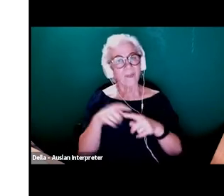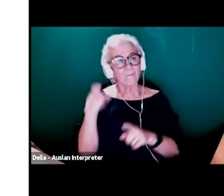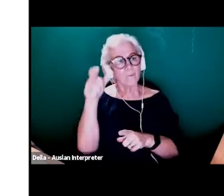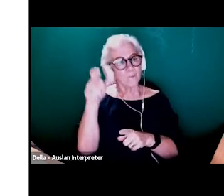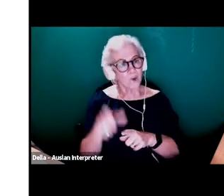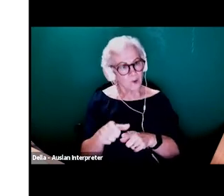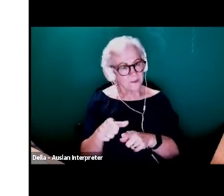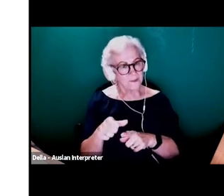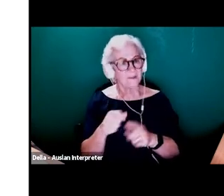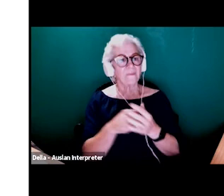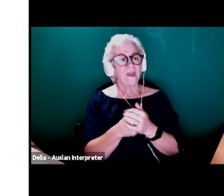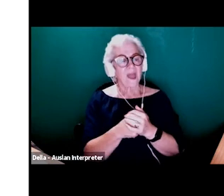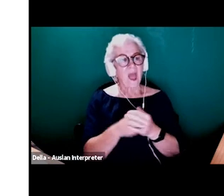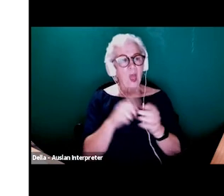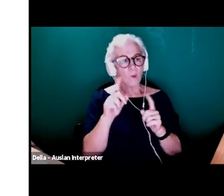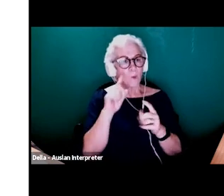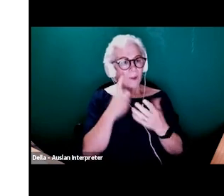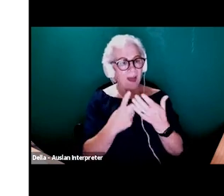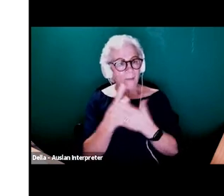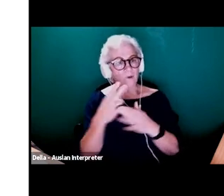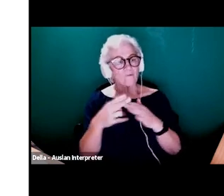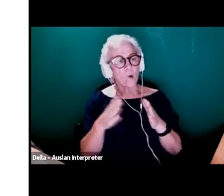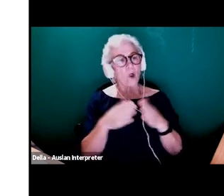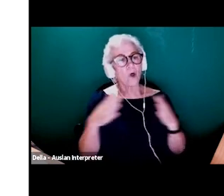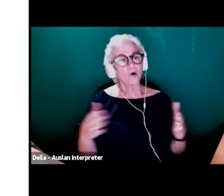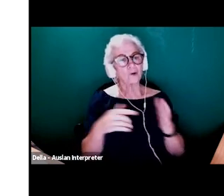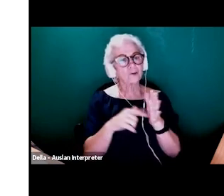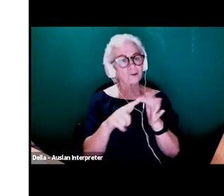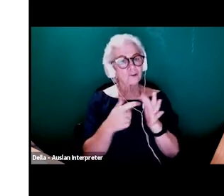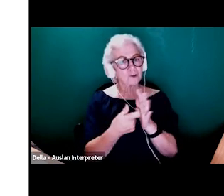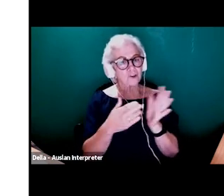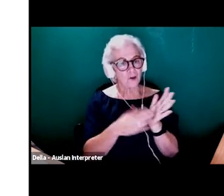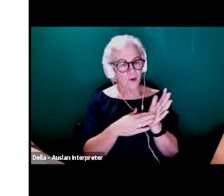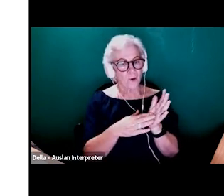after someone starts a prescription opioid for the first time.